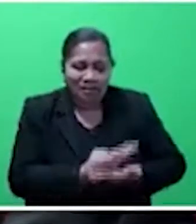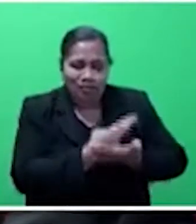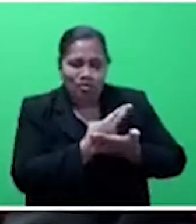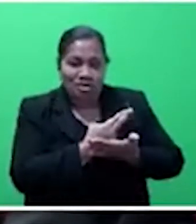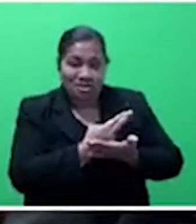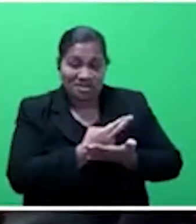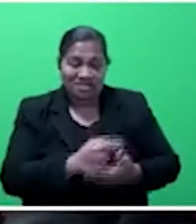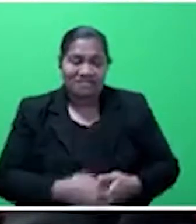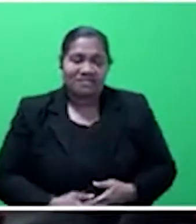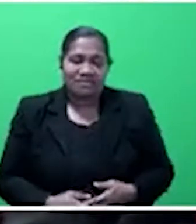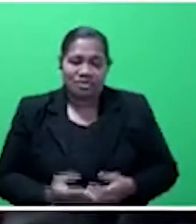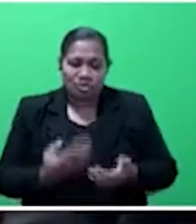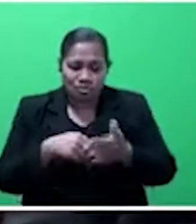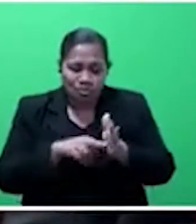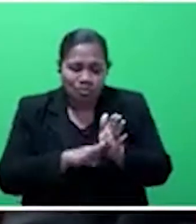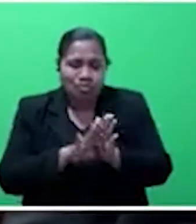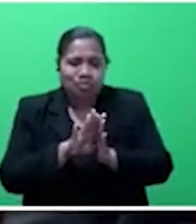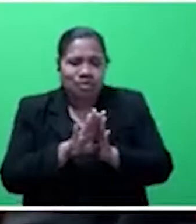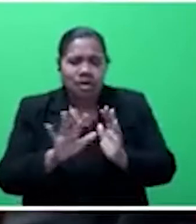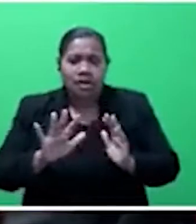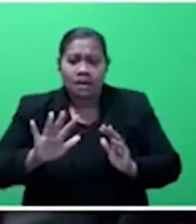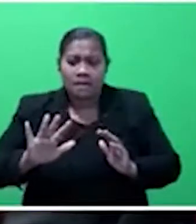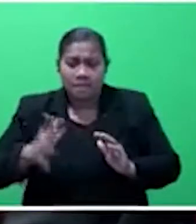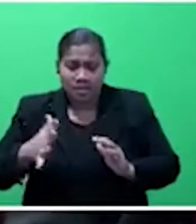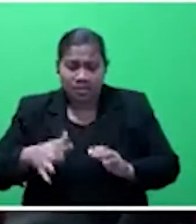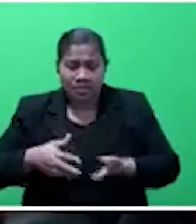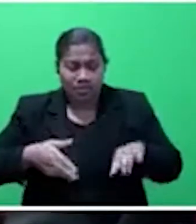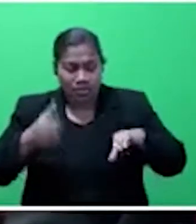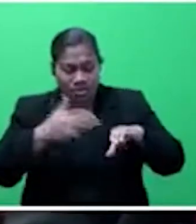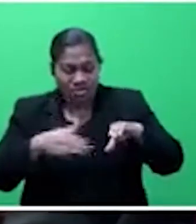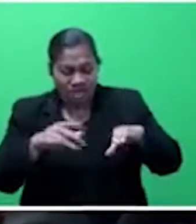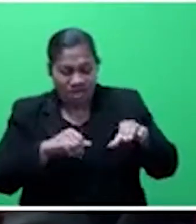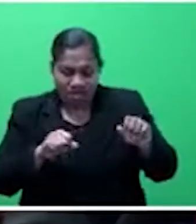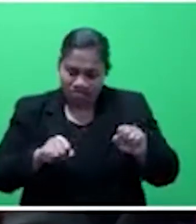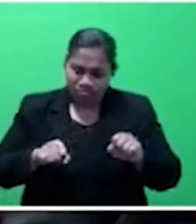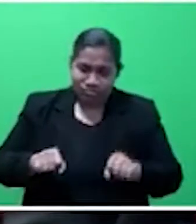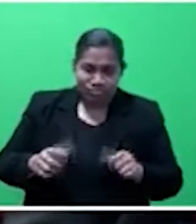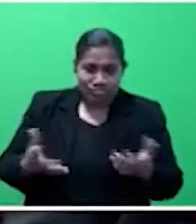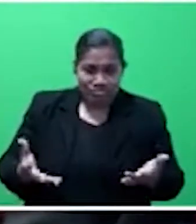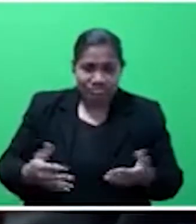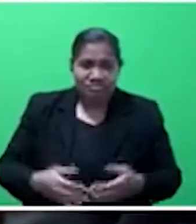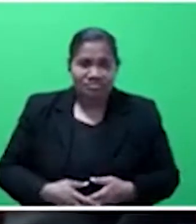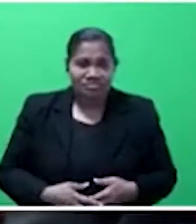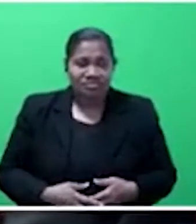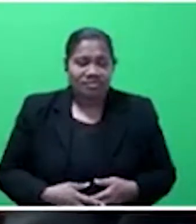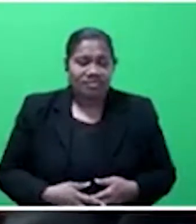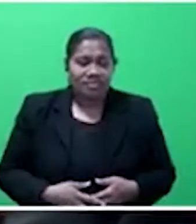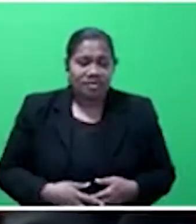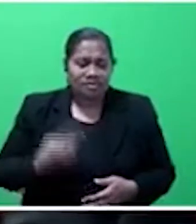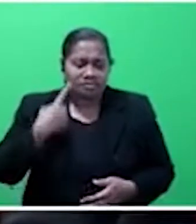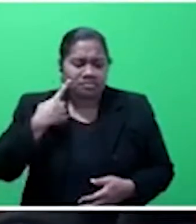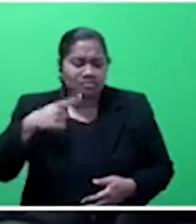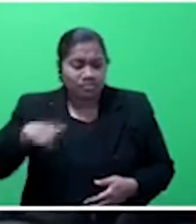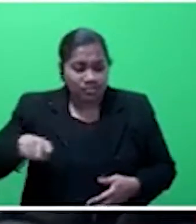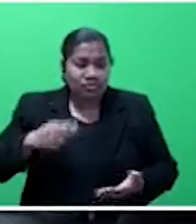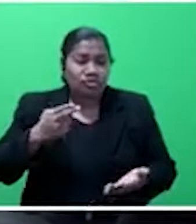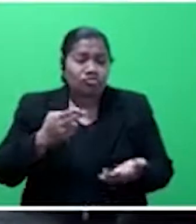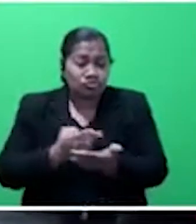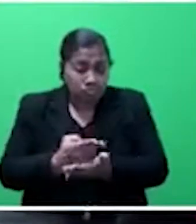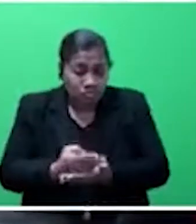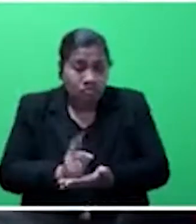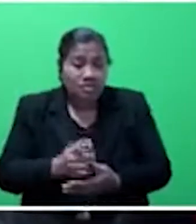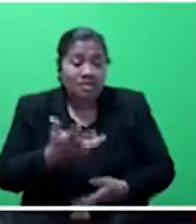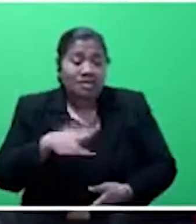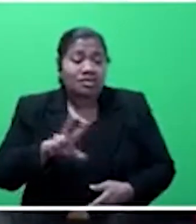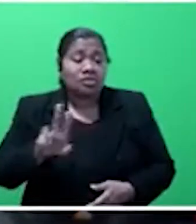may be to attract media attention. He is ignoring the fact that 92% of the employees in the